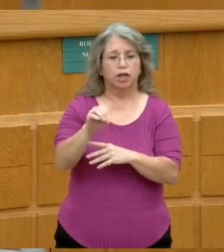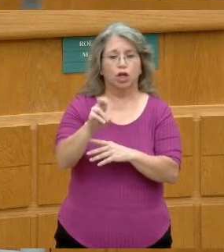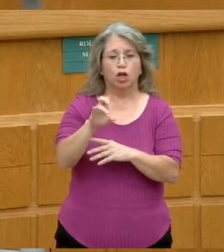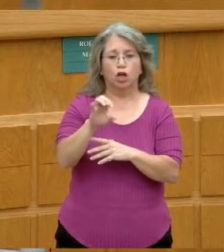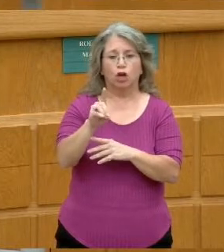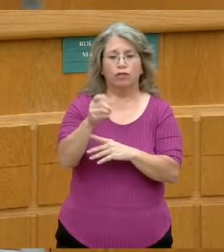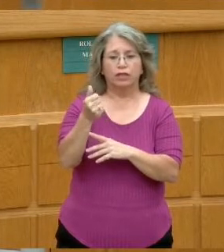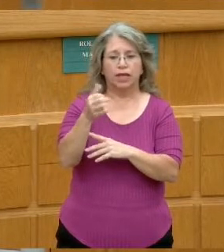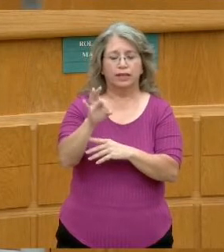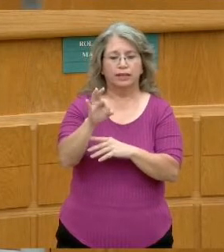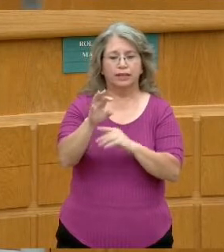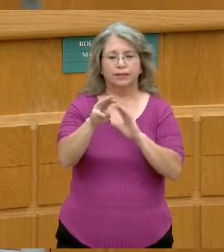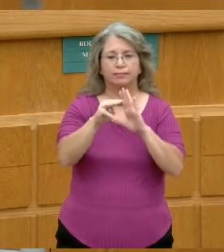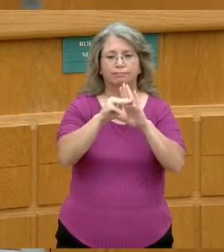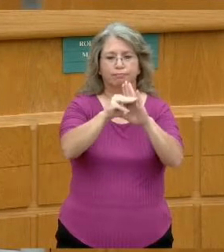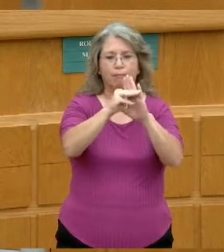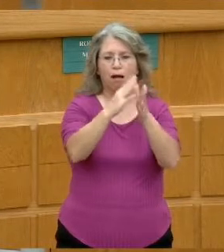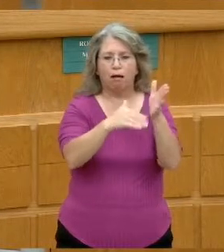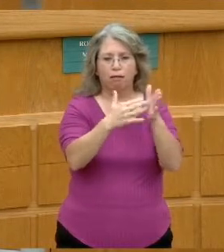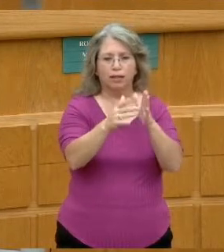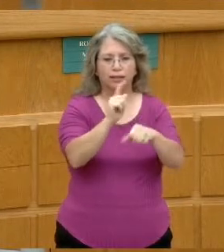our weekly report.